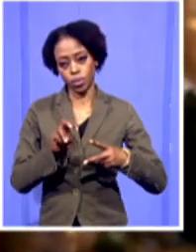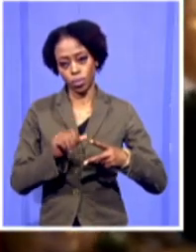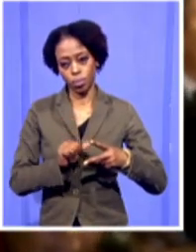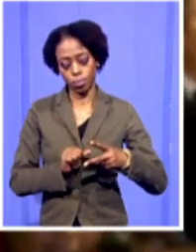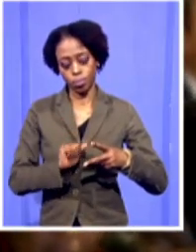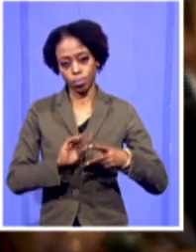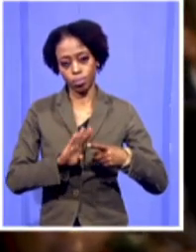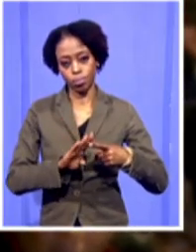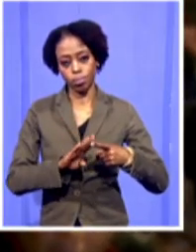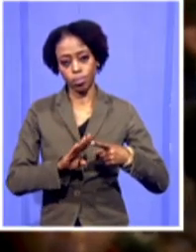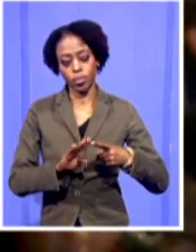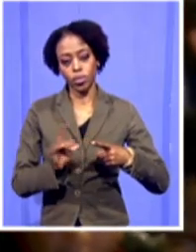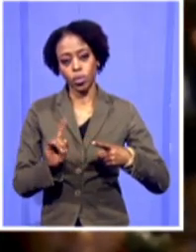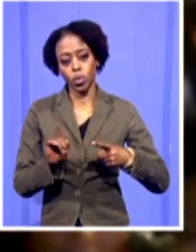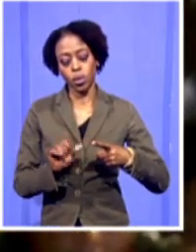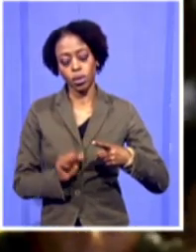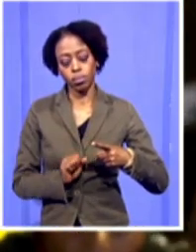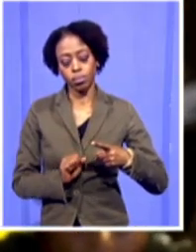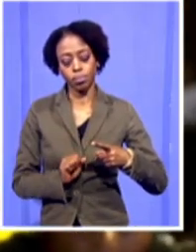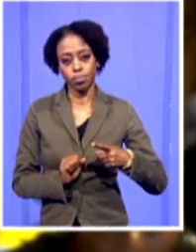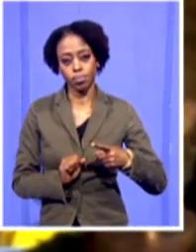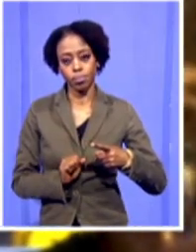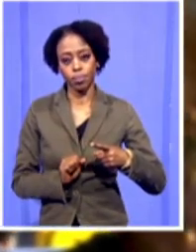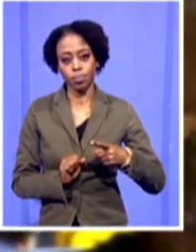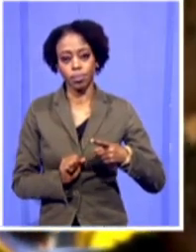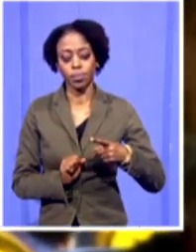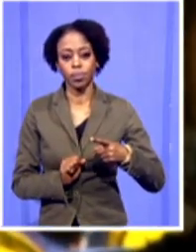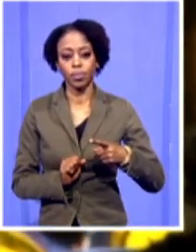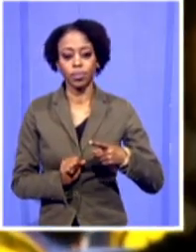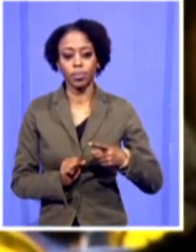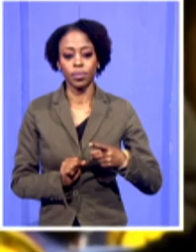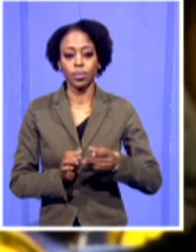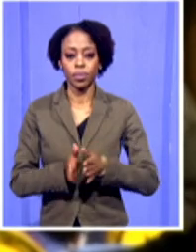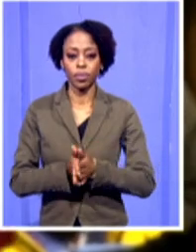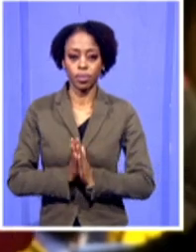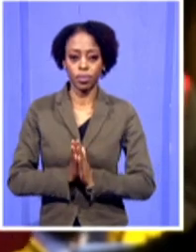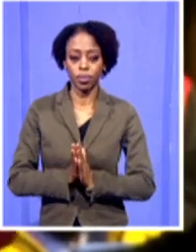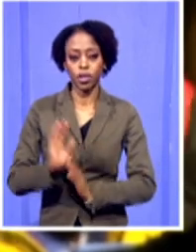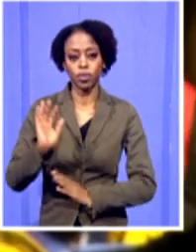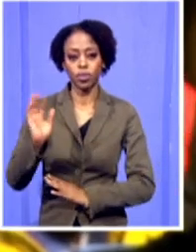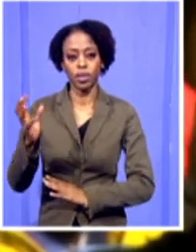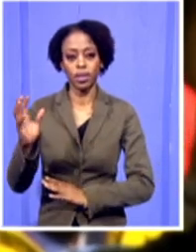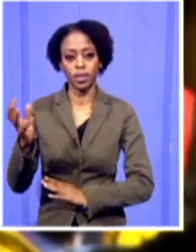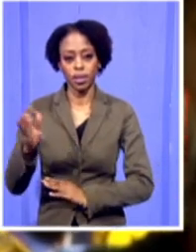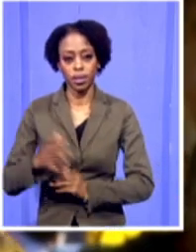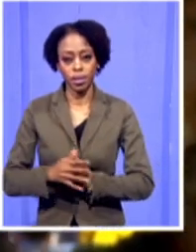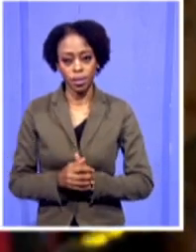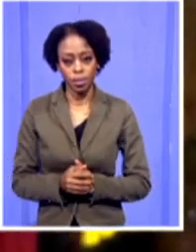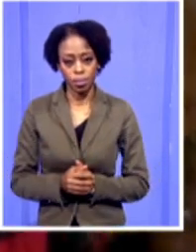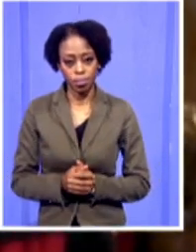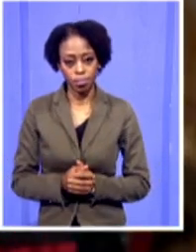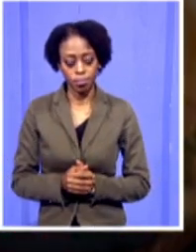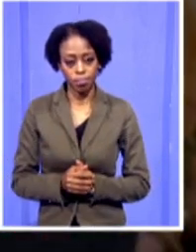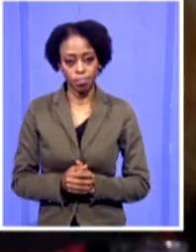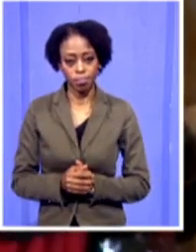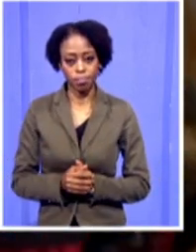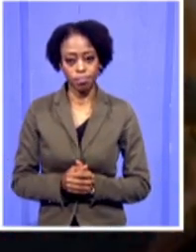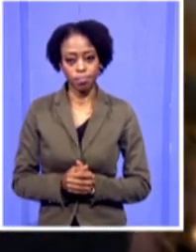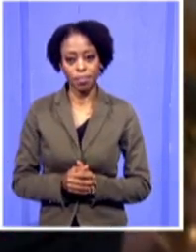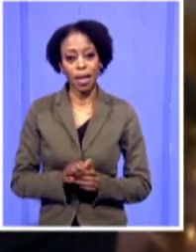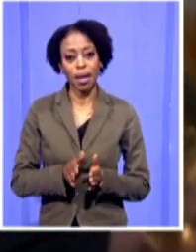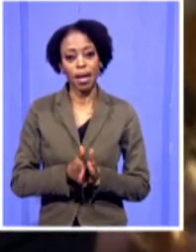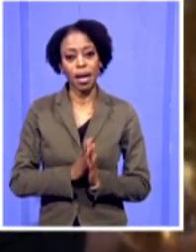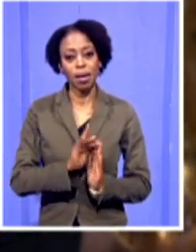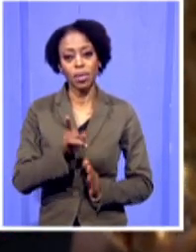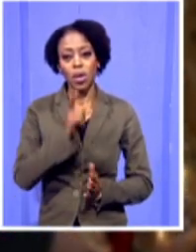The first one is that the appeal by the Free State, which